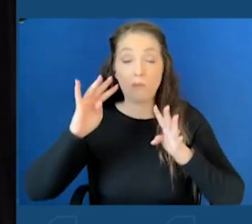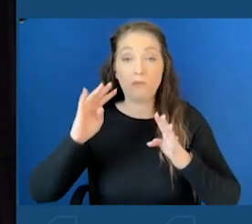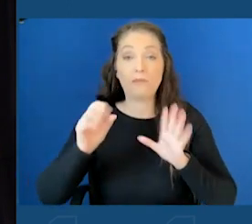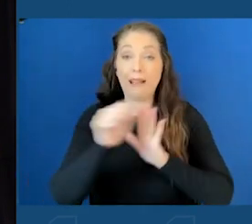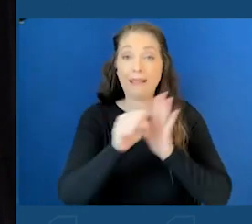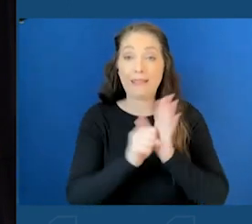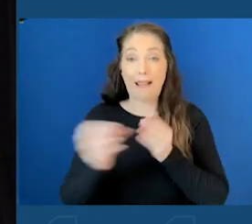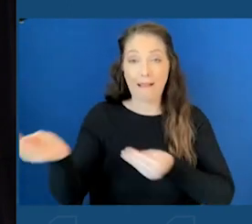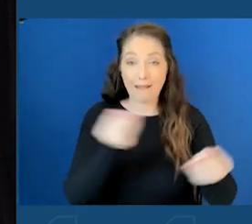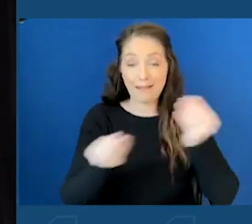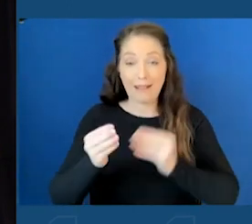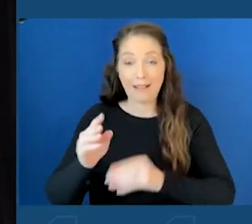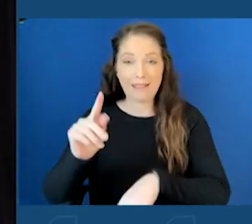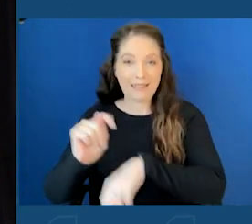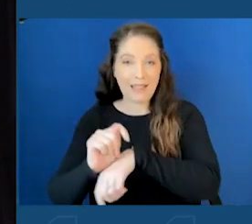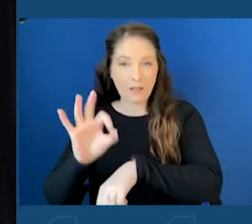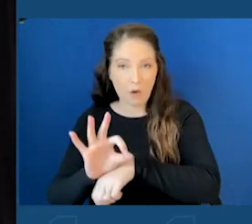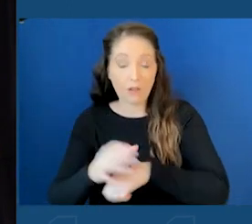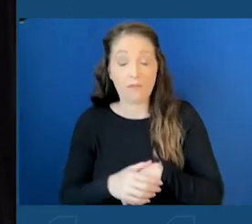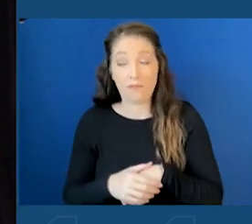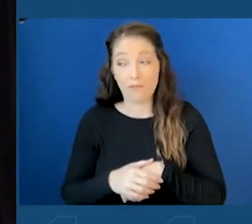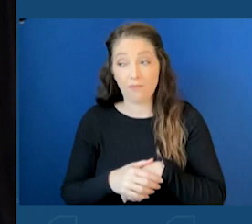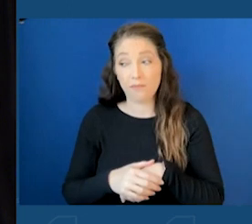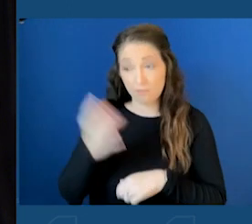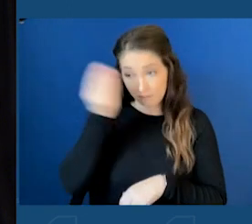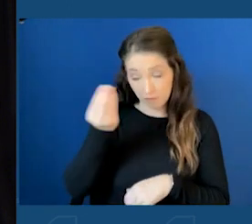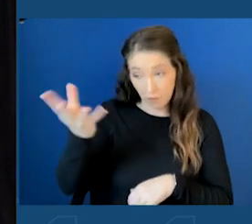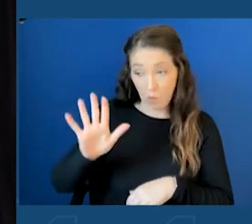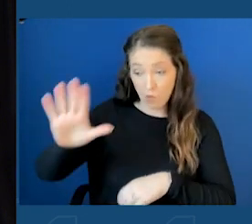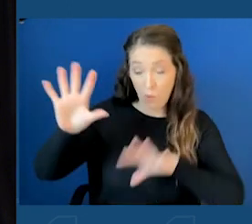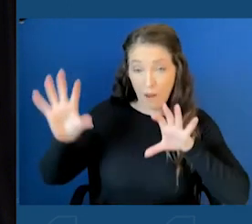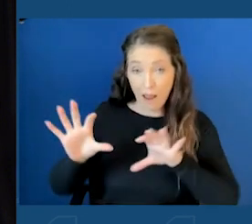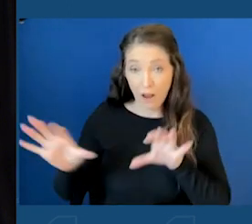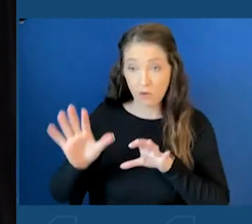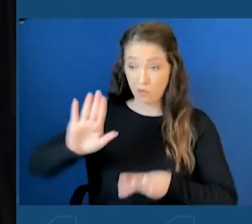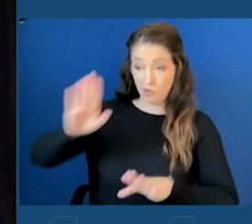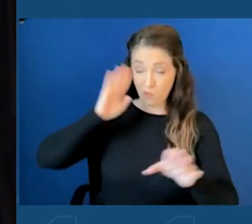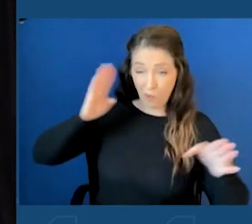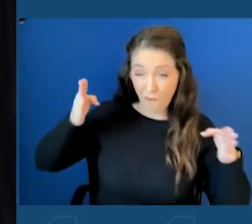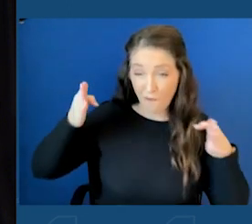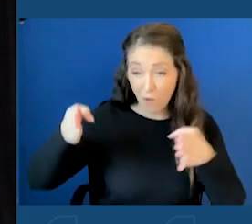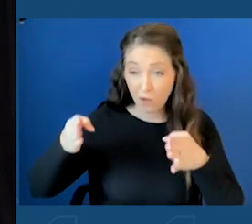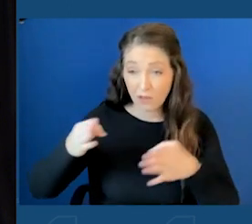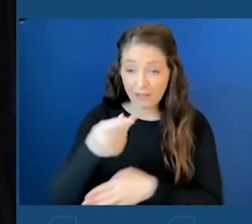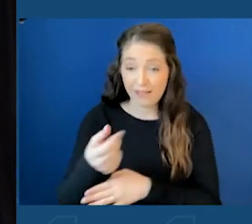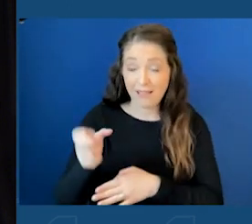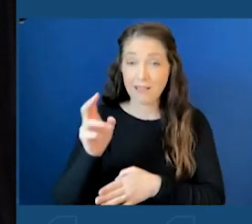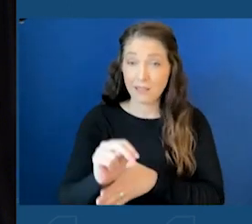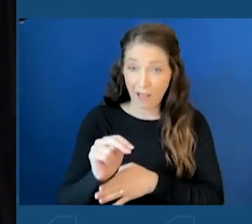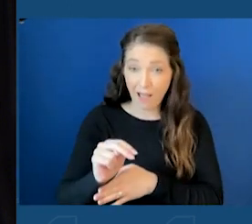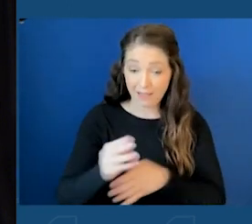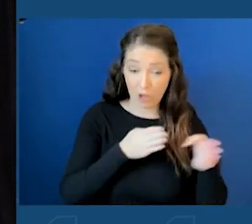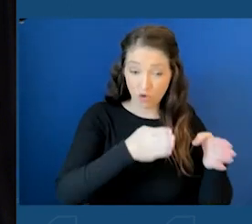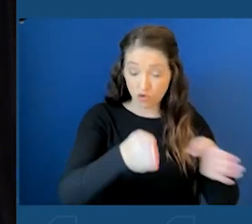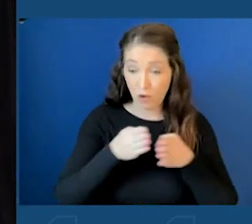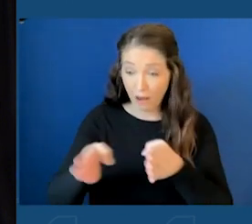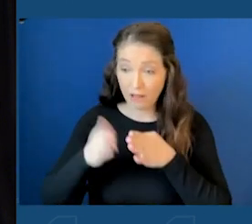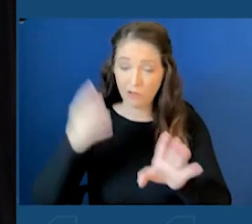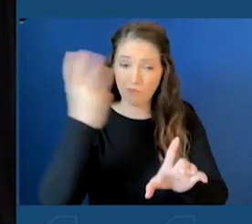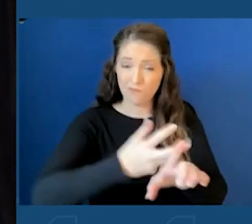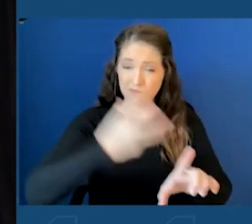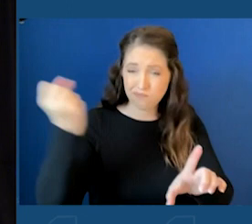have to tell you, by these actions and your laser-like focus, guns are being removed from the streets at historic